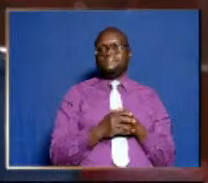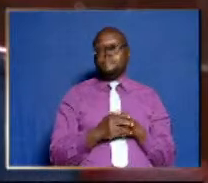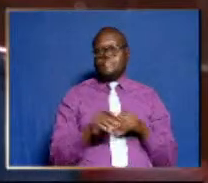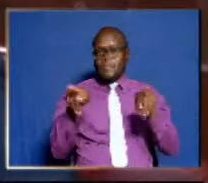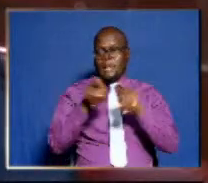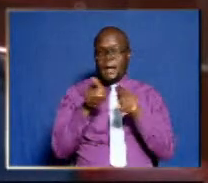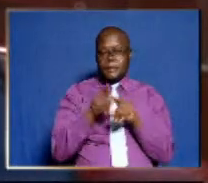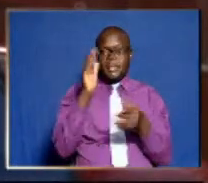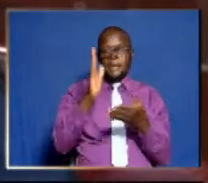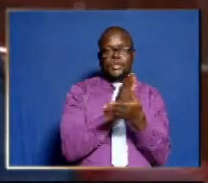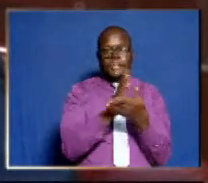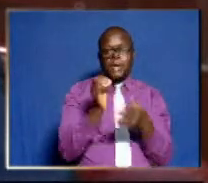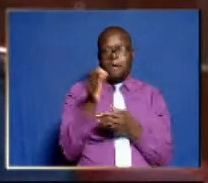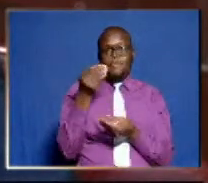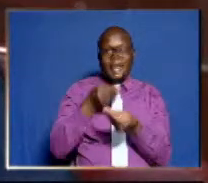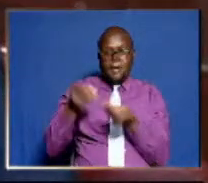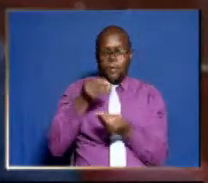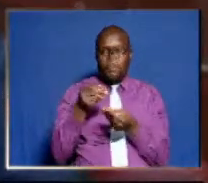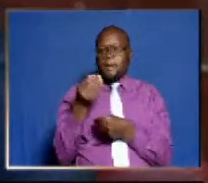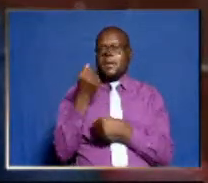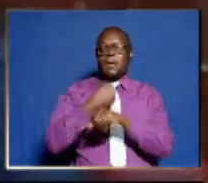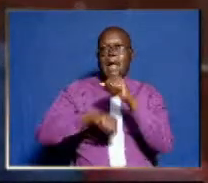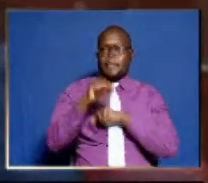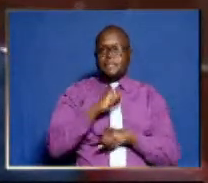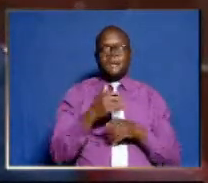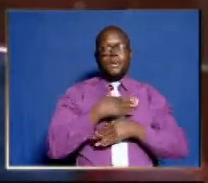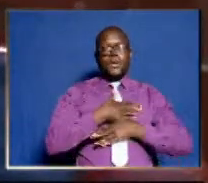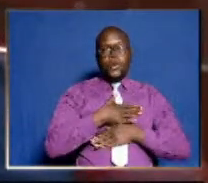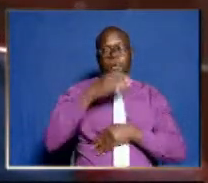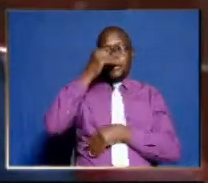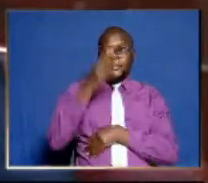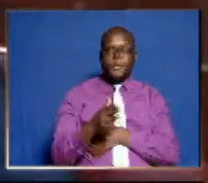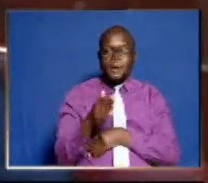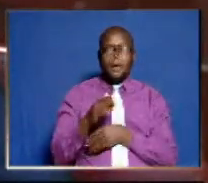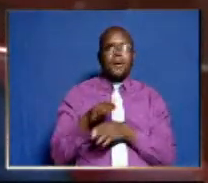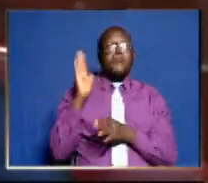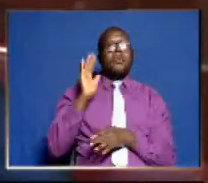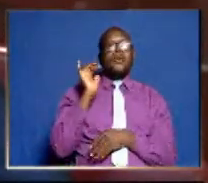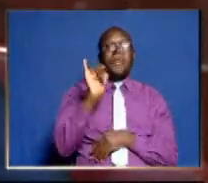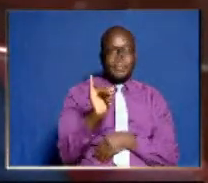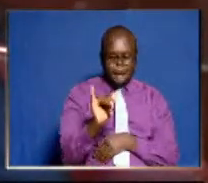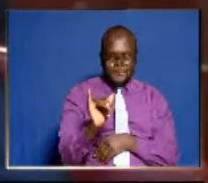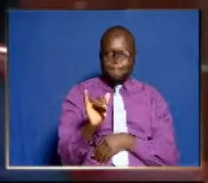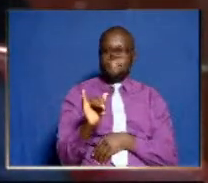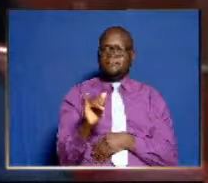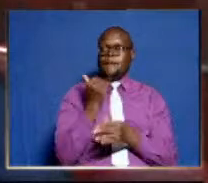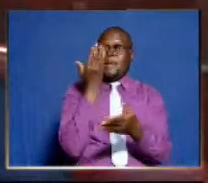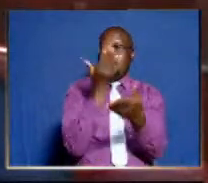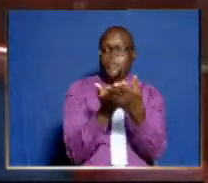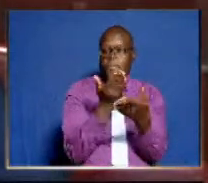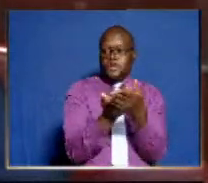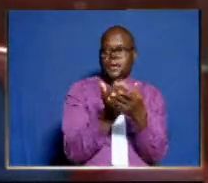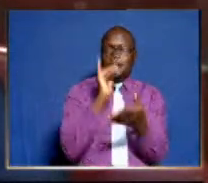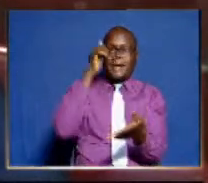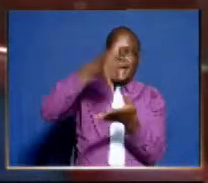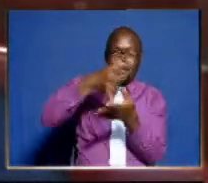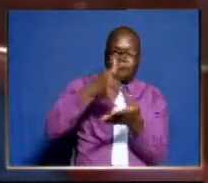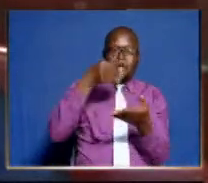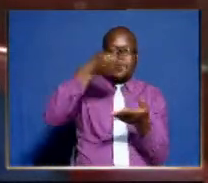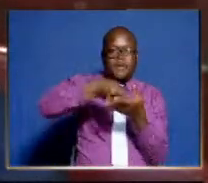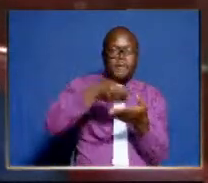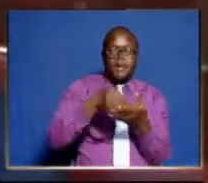a share of economic activity. Honorable Speaker, further, the proposal contained the Finance